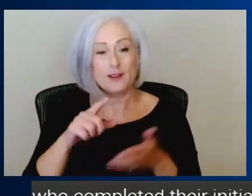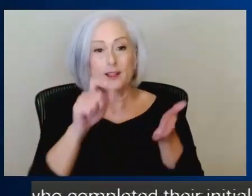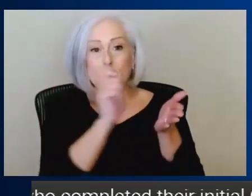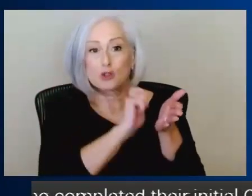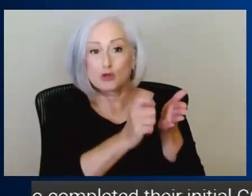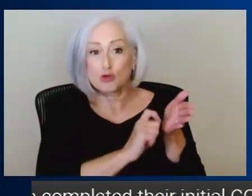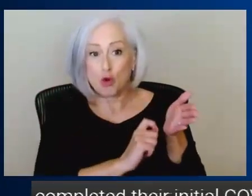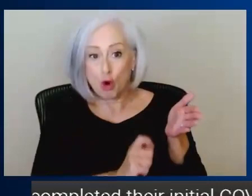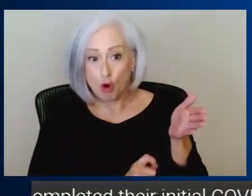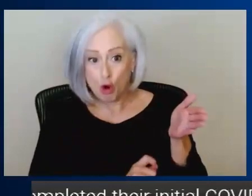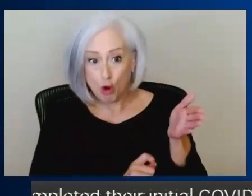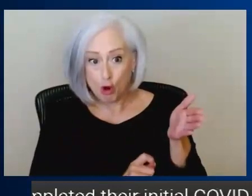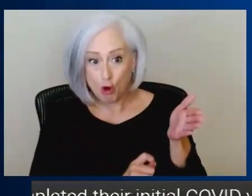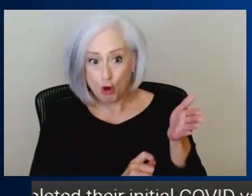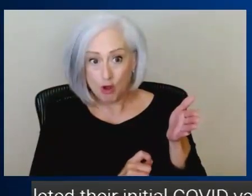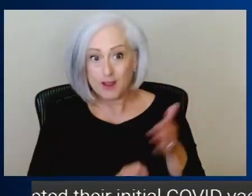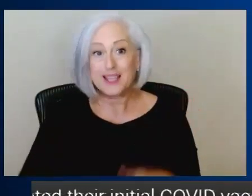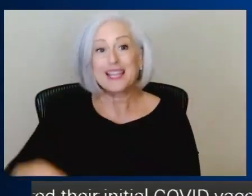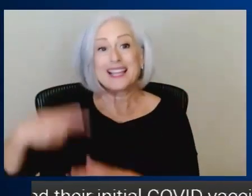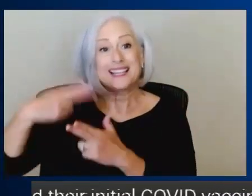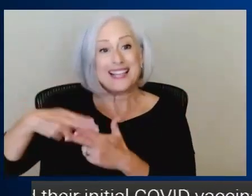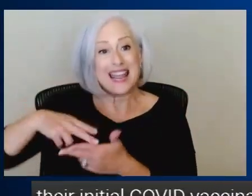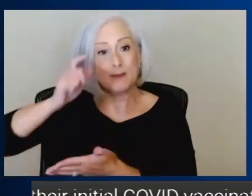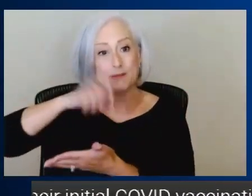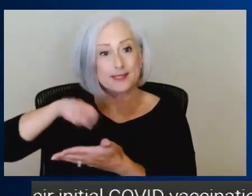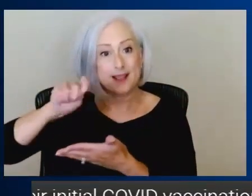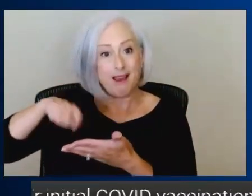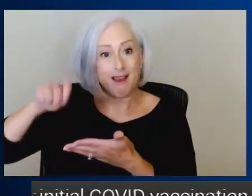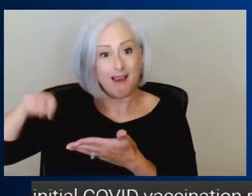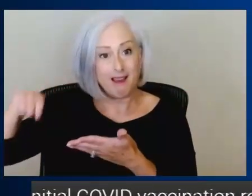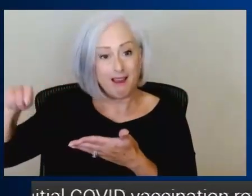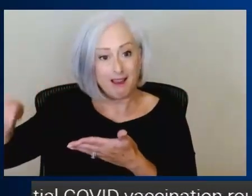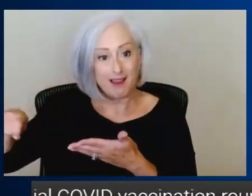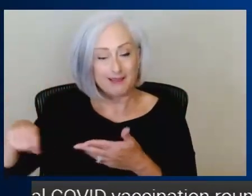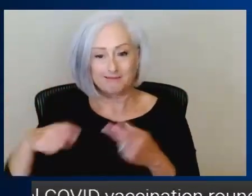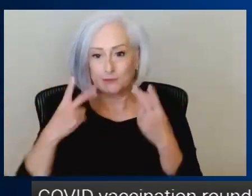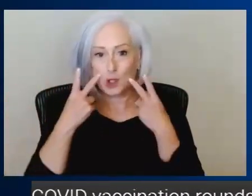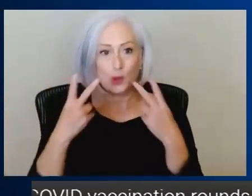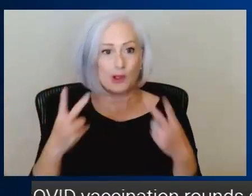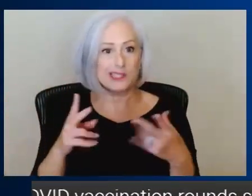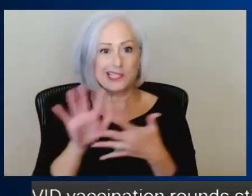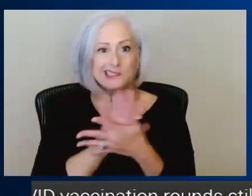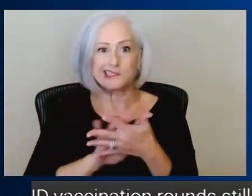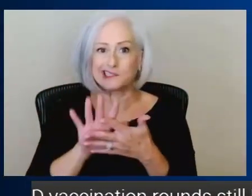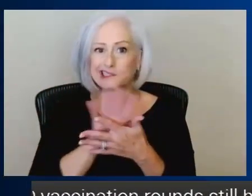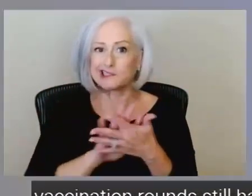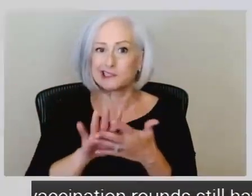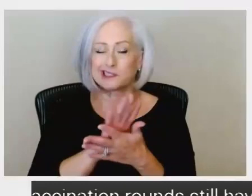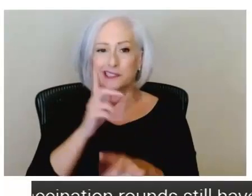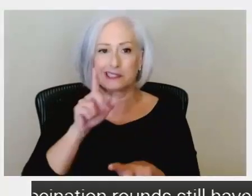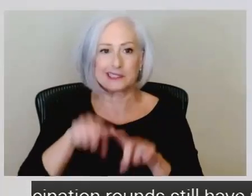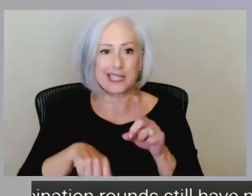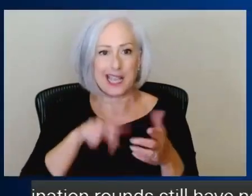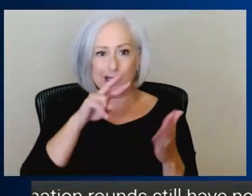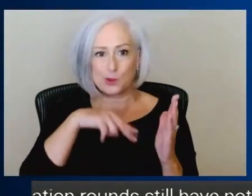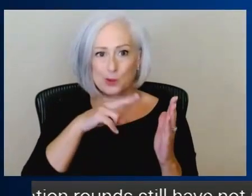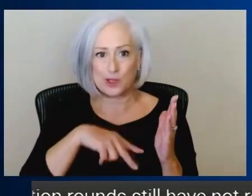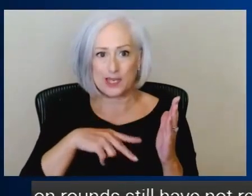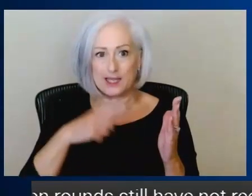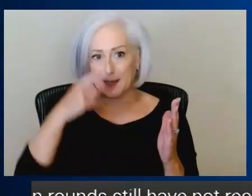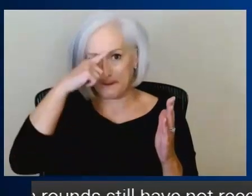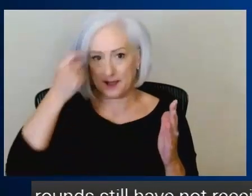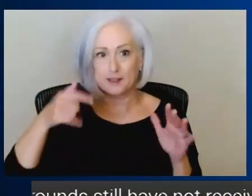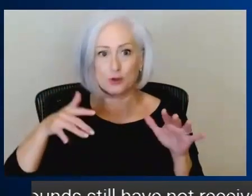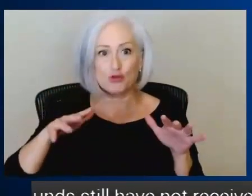then write their names. As you can see, they're writing barely legible, very shaky. That's all because of the tremors.